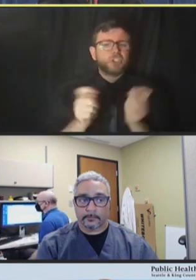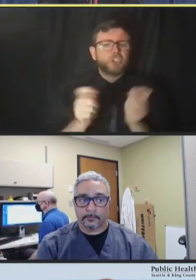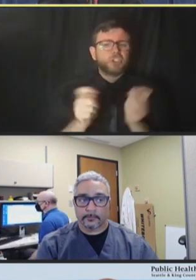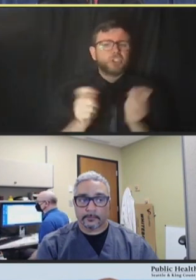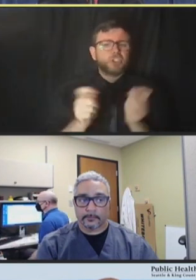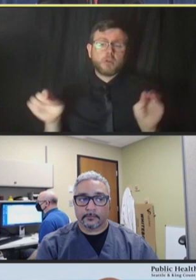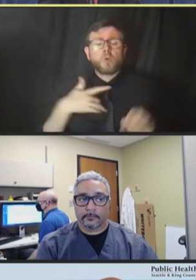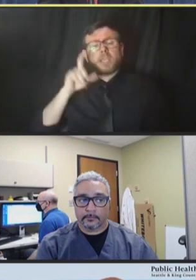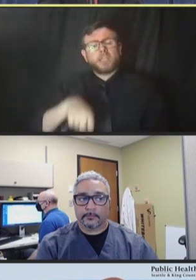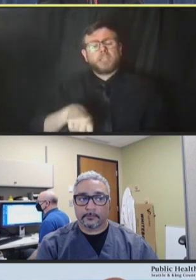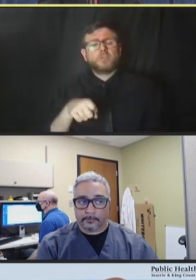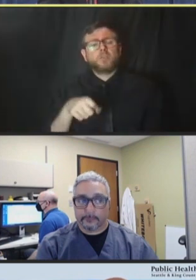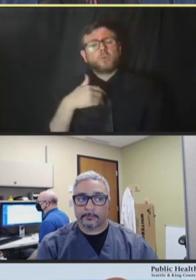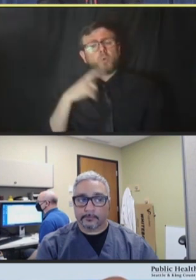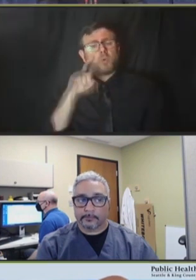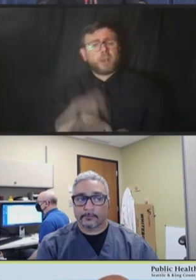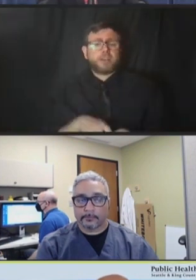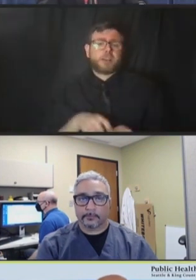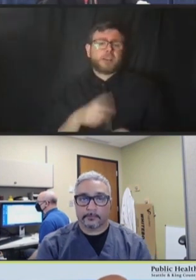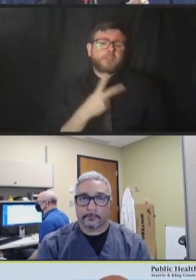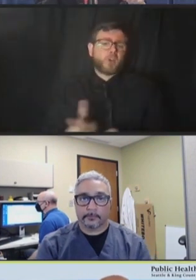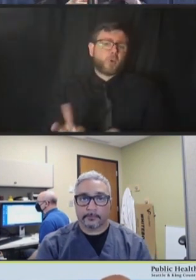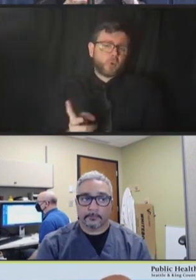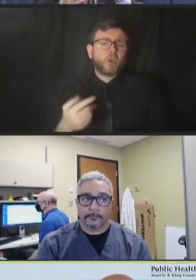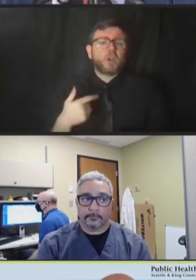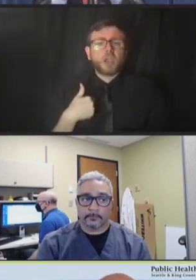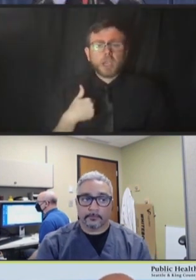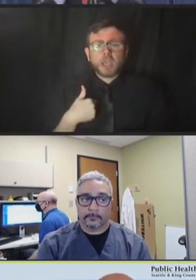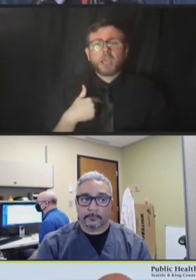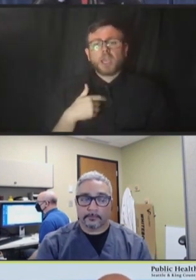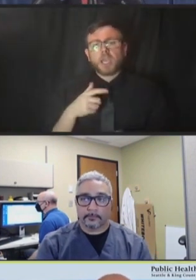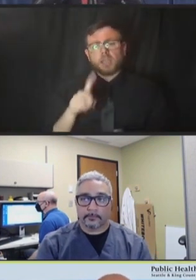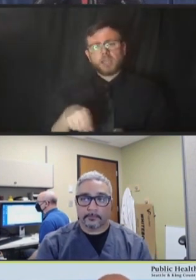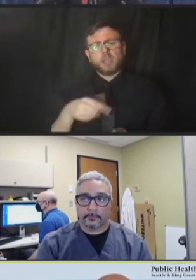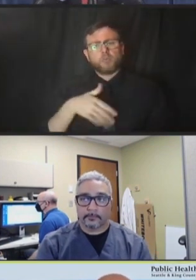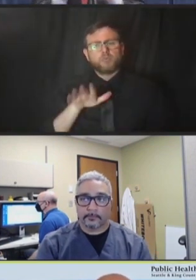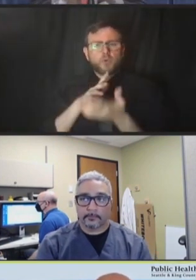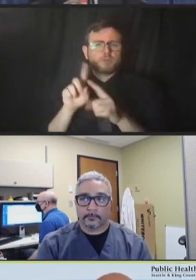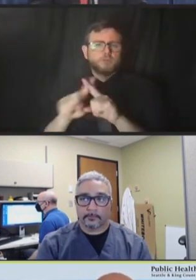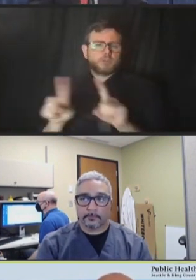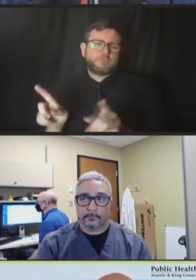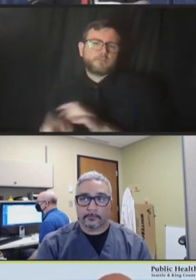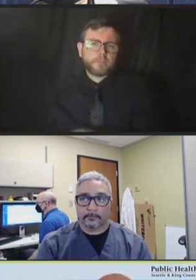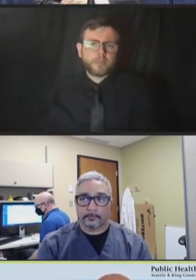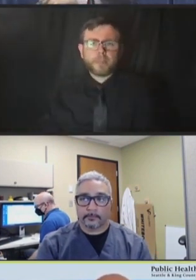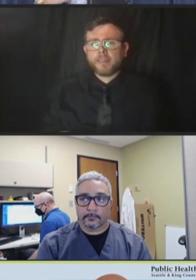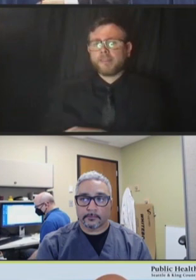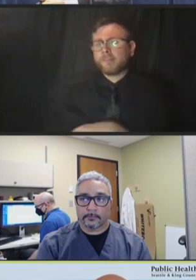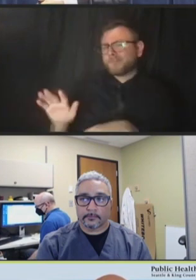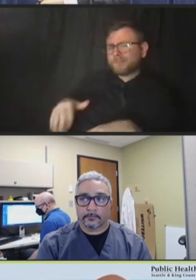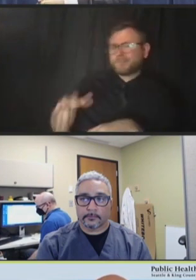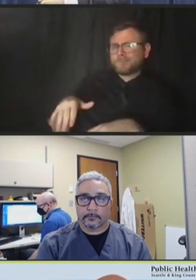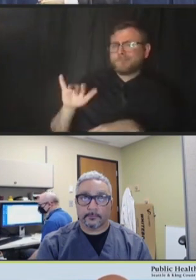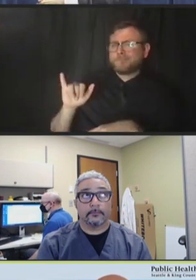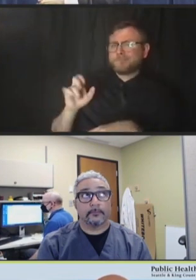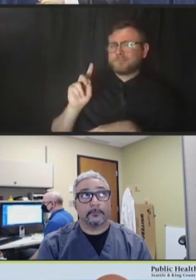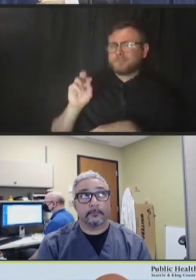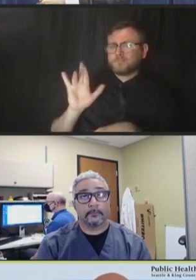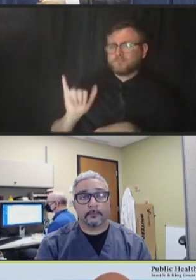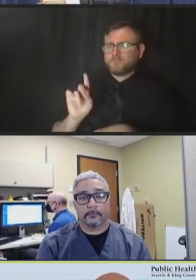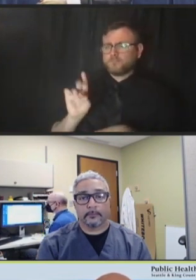different strategies. Well, pardon my ignorance on this, but is there a roadmap comparable to what